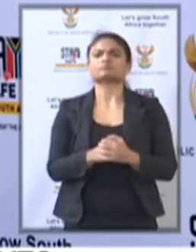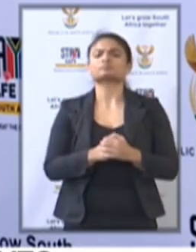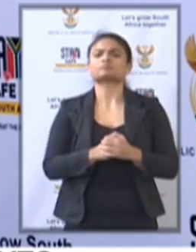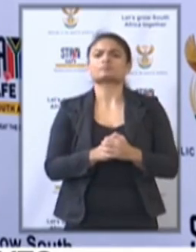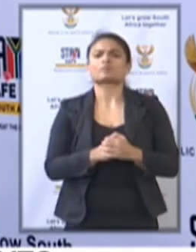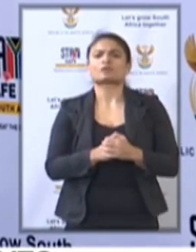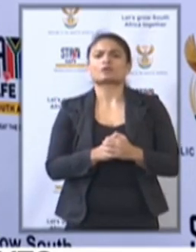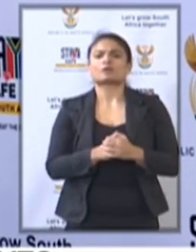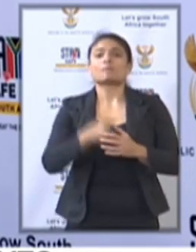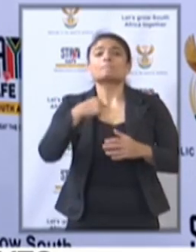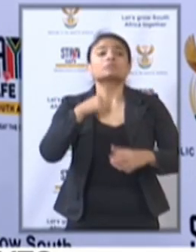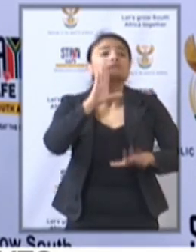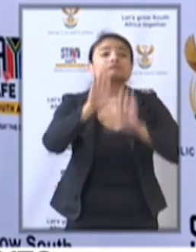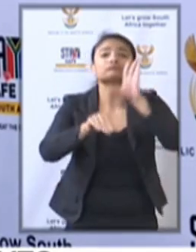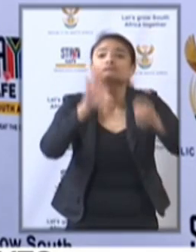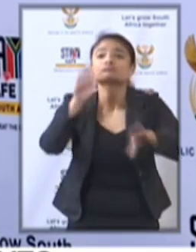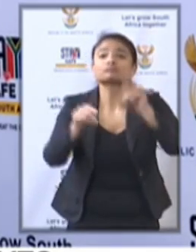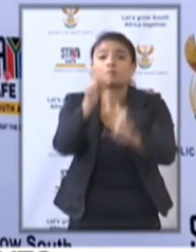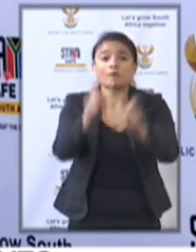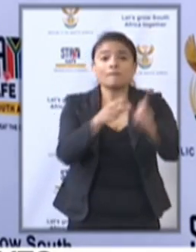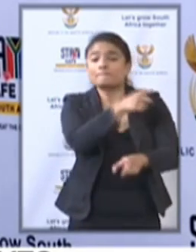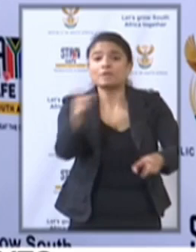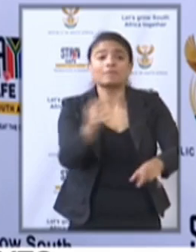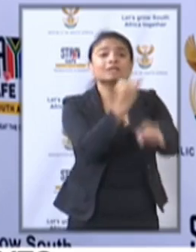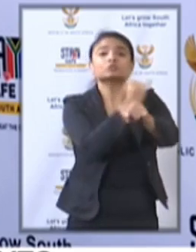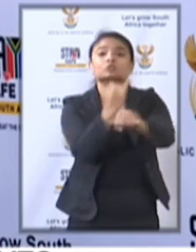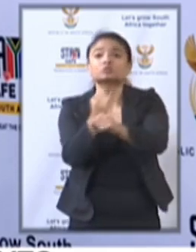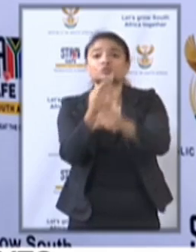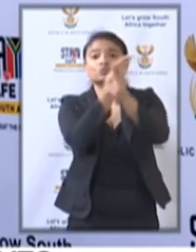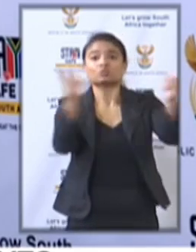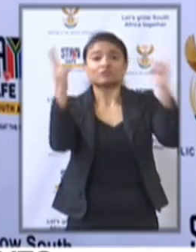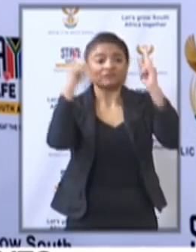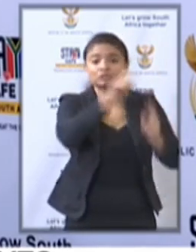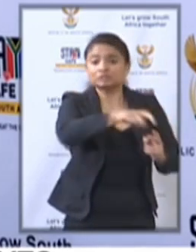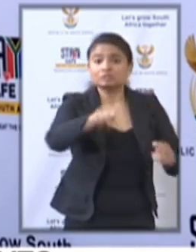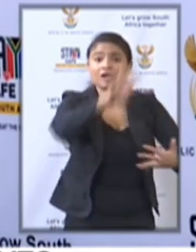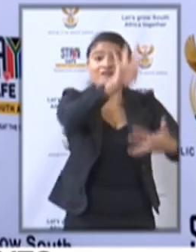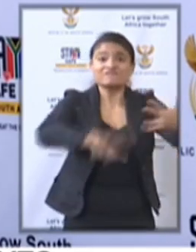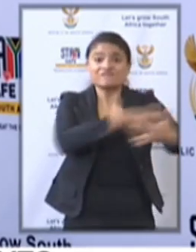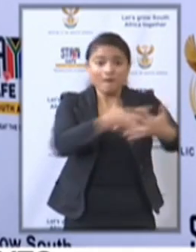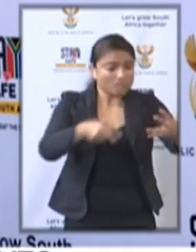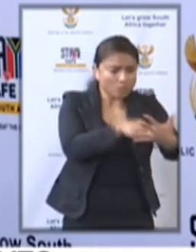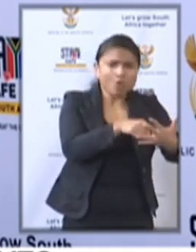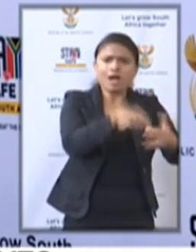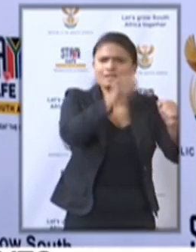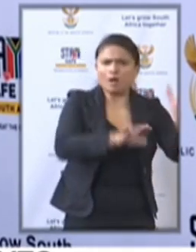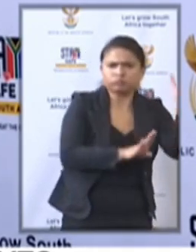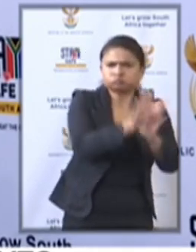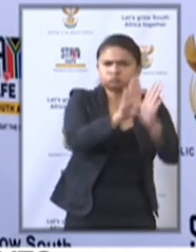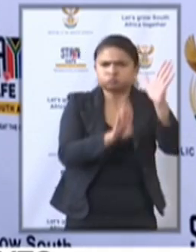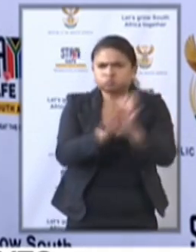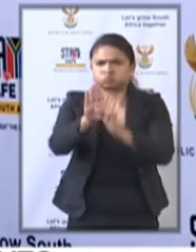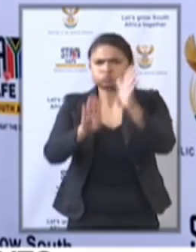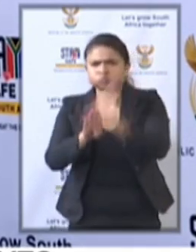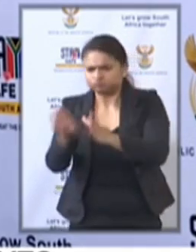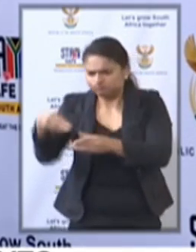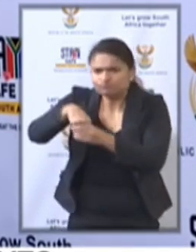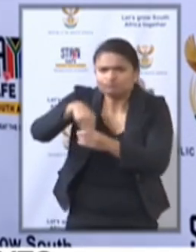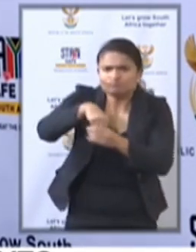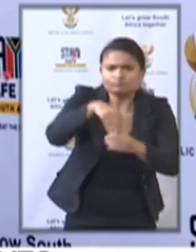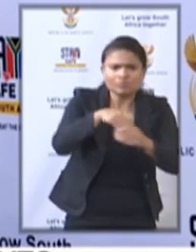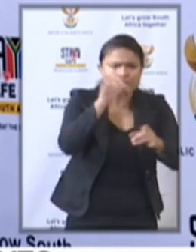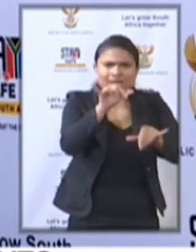post-school education and training institutions to use that framework to develop their own measures to combat